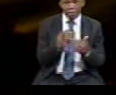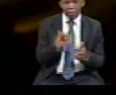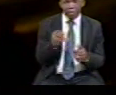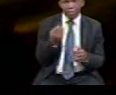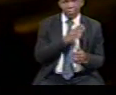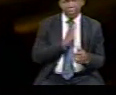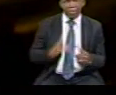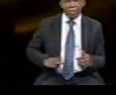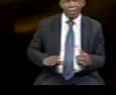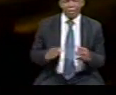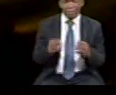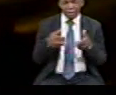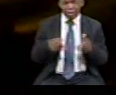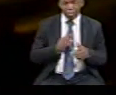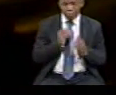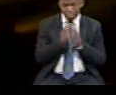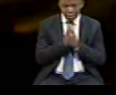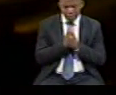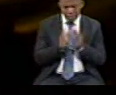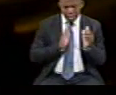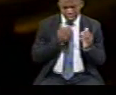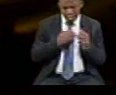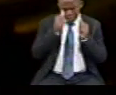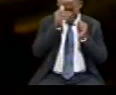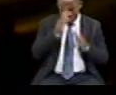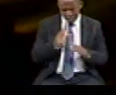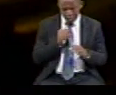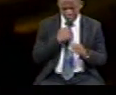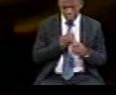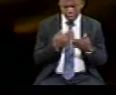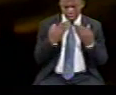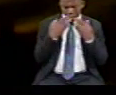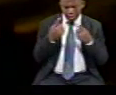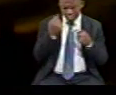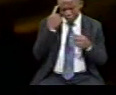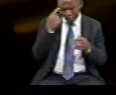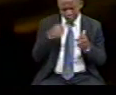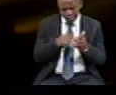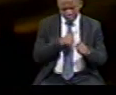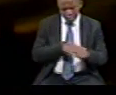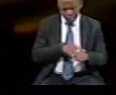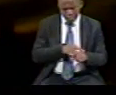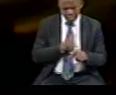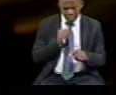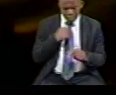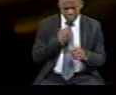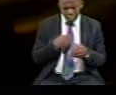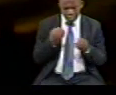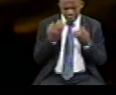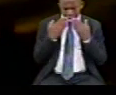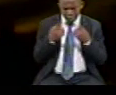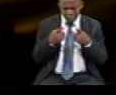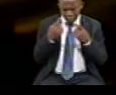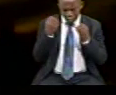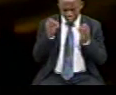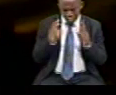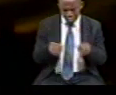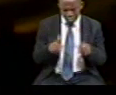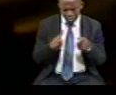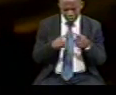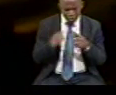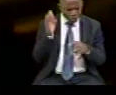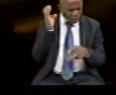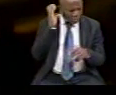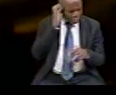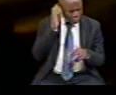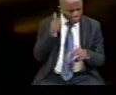pray together? Our Father, we just thank you for this time. We bless and worship your name for the privilege to listen to you speak